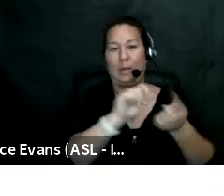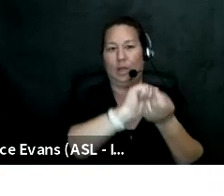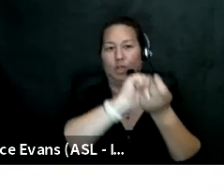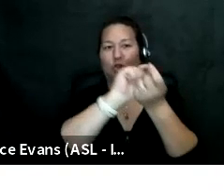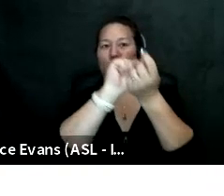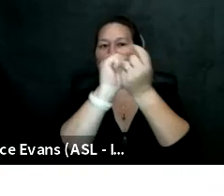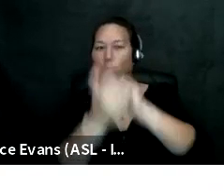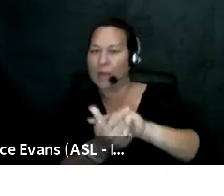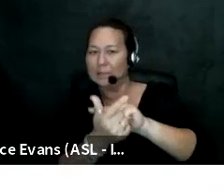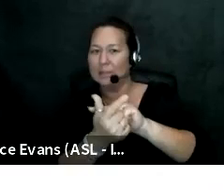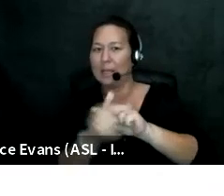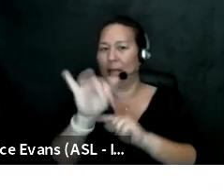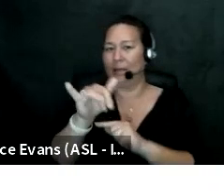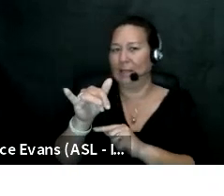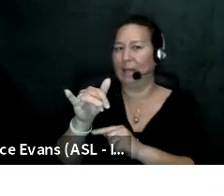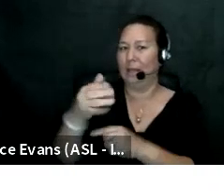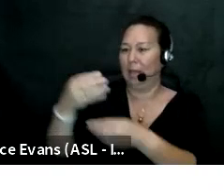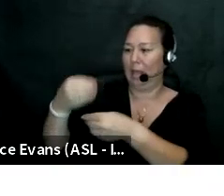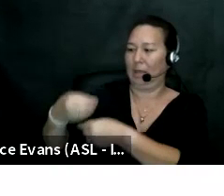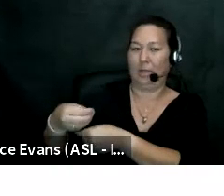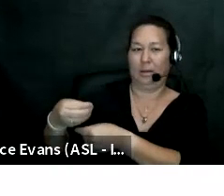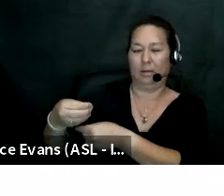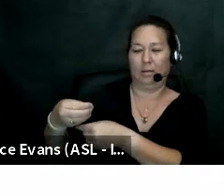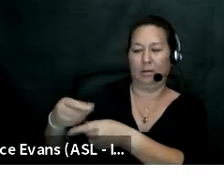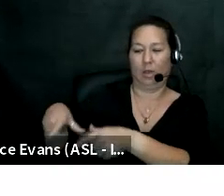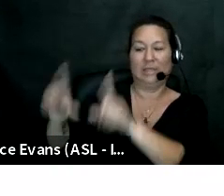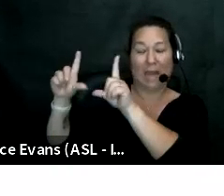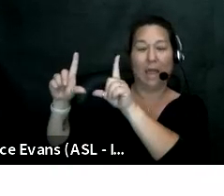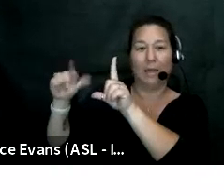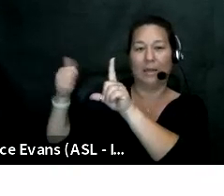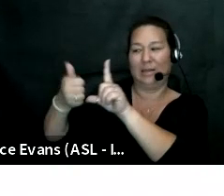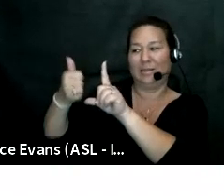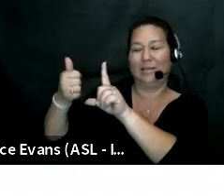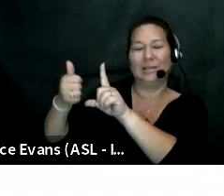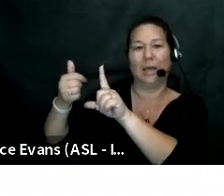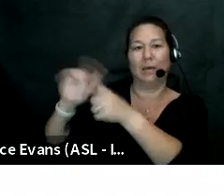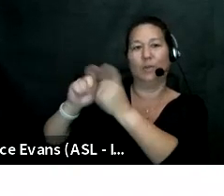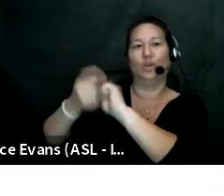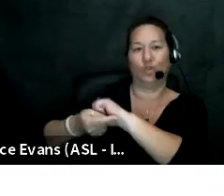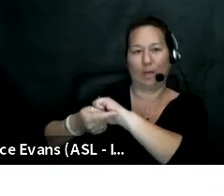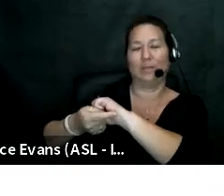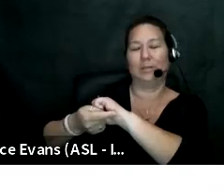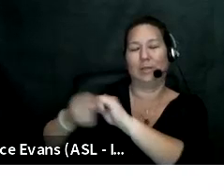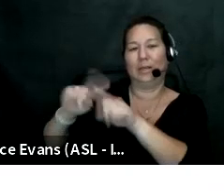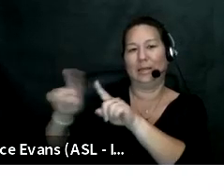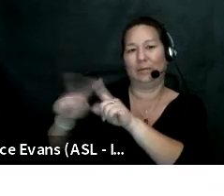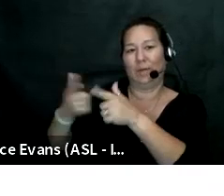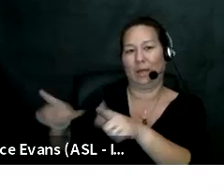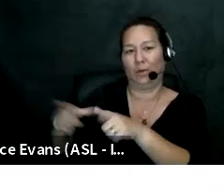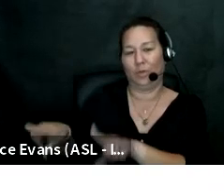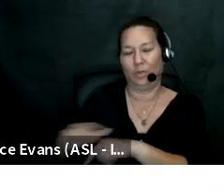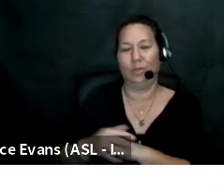take this time to answer questions that were pre-submitted when folks